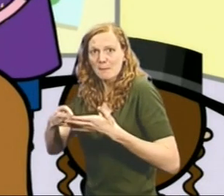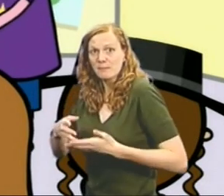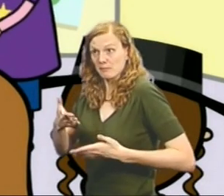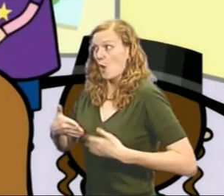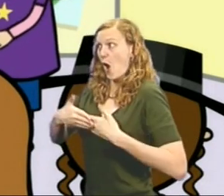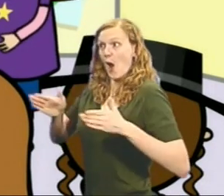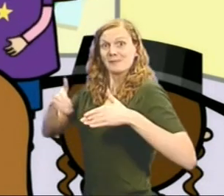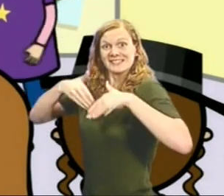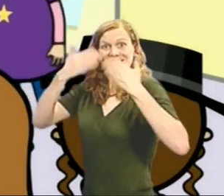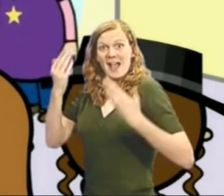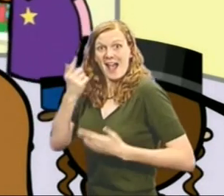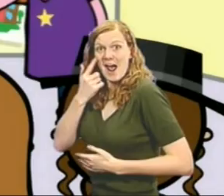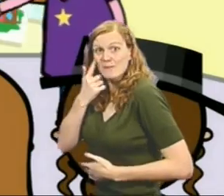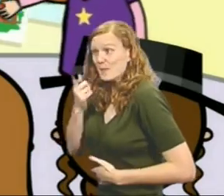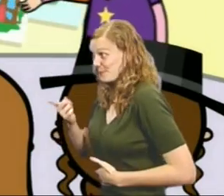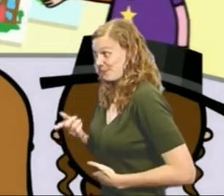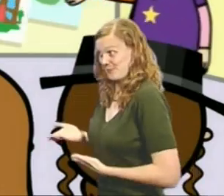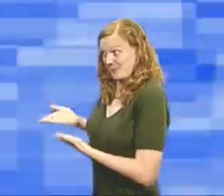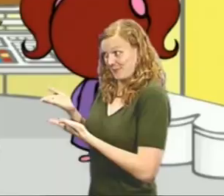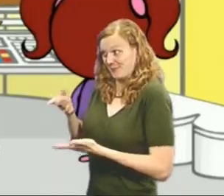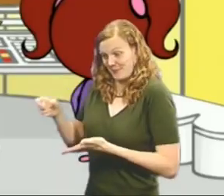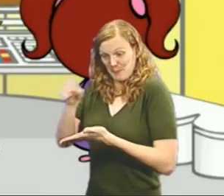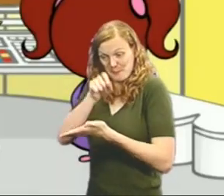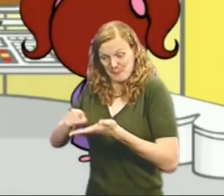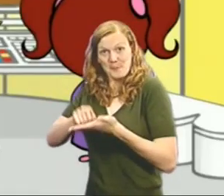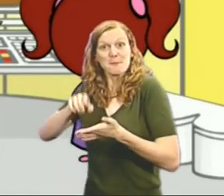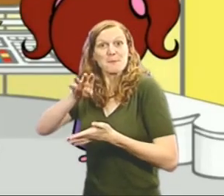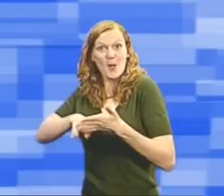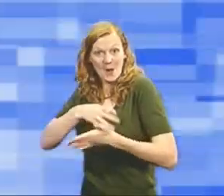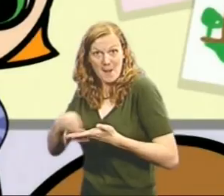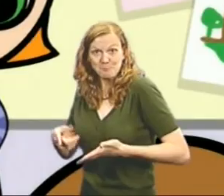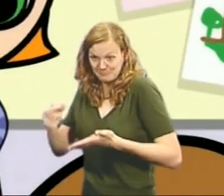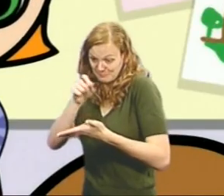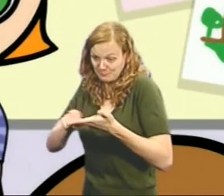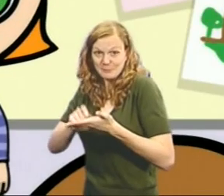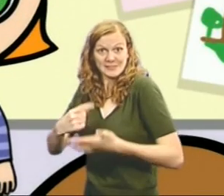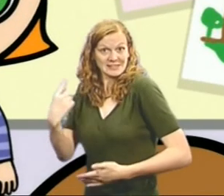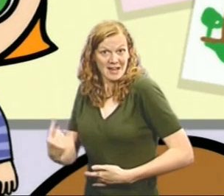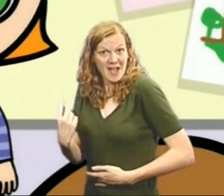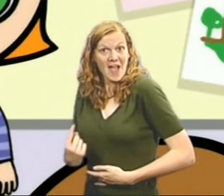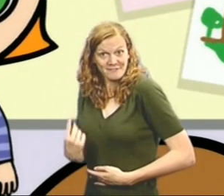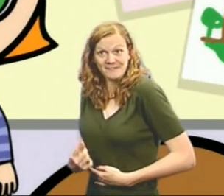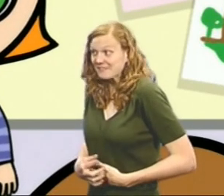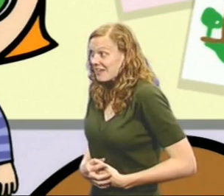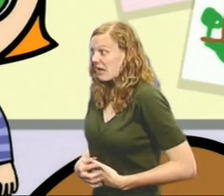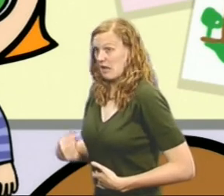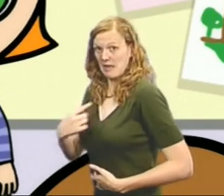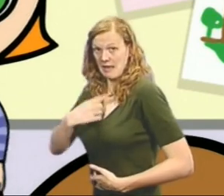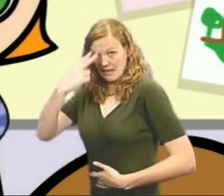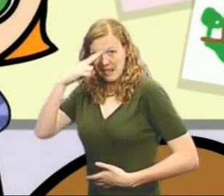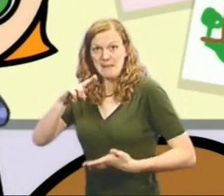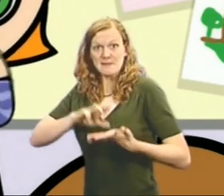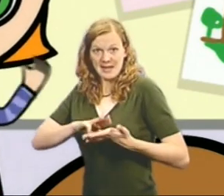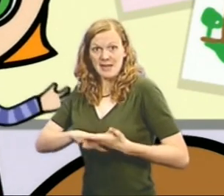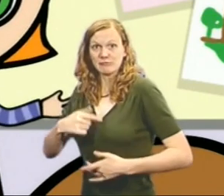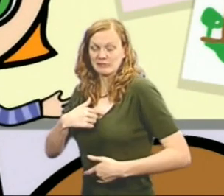Mary will recite a poem she has written herself. Go, Mary! My name is Mary and